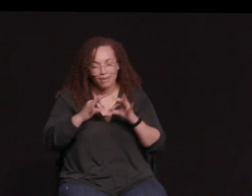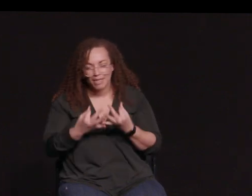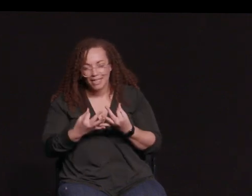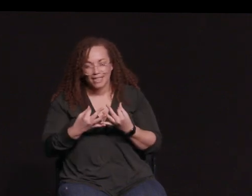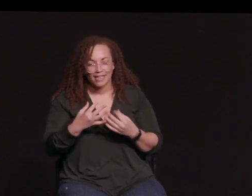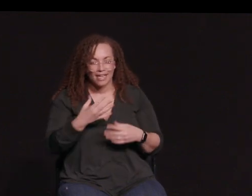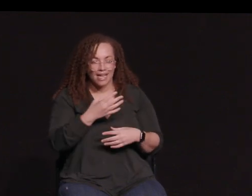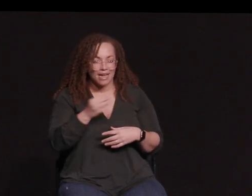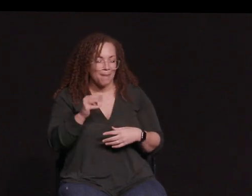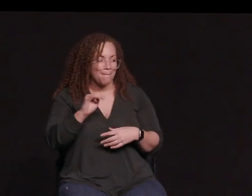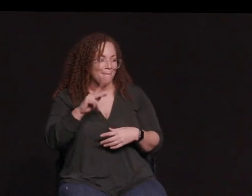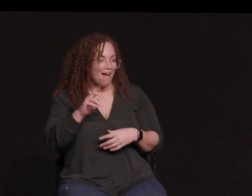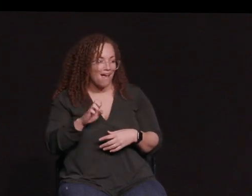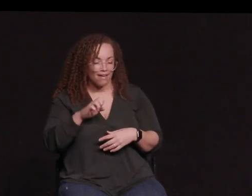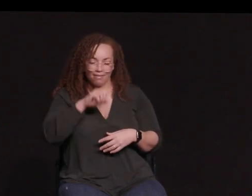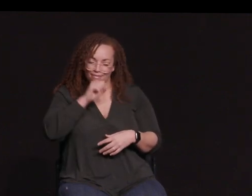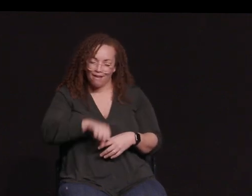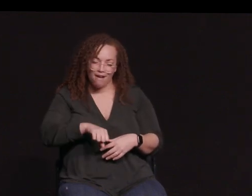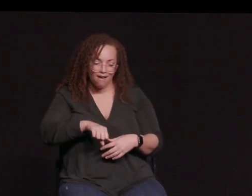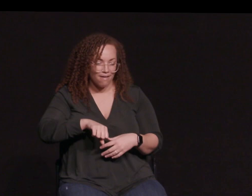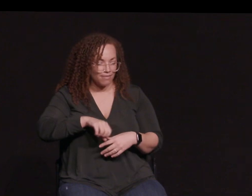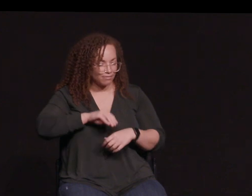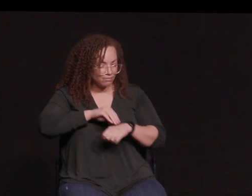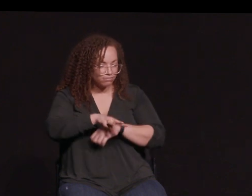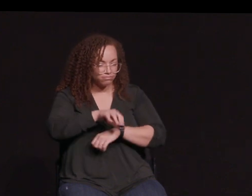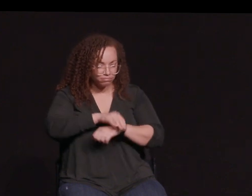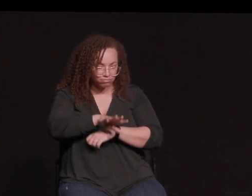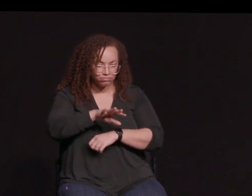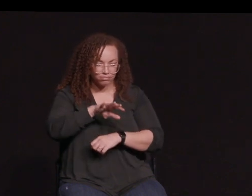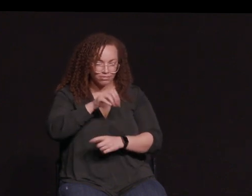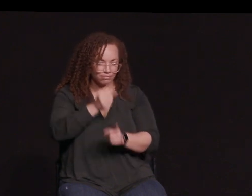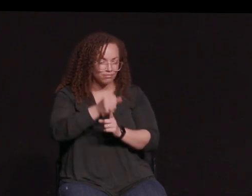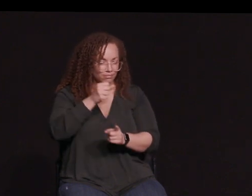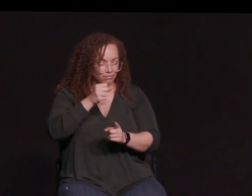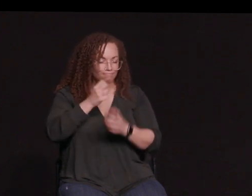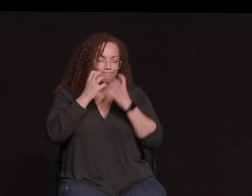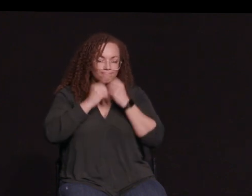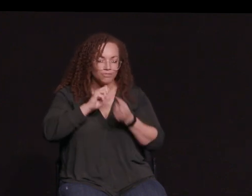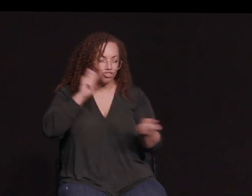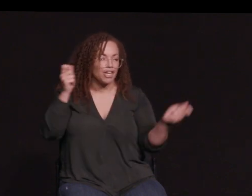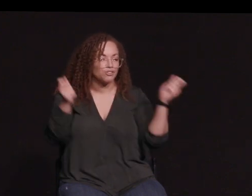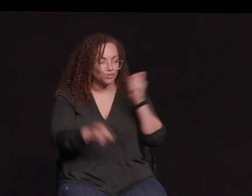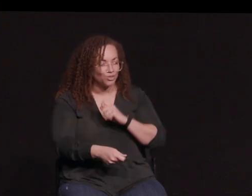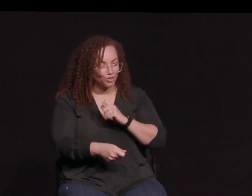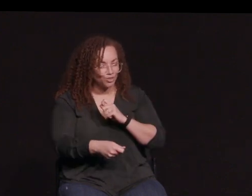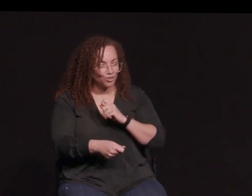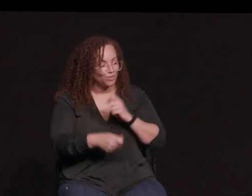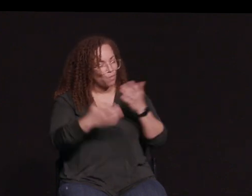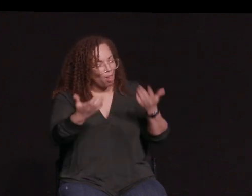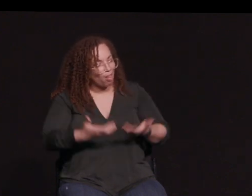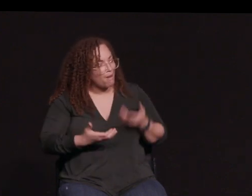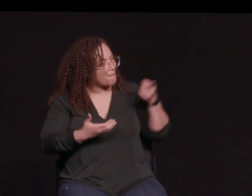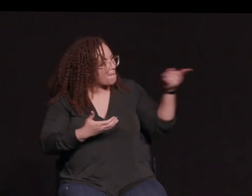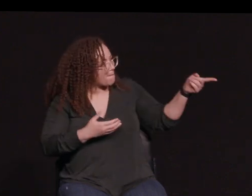loves creating meaningful change with his village. So I want to welcome Michael Brown Sr.